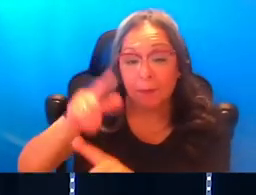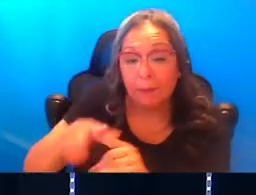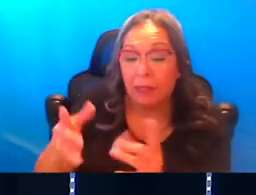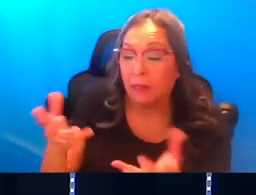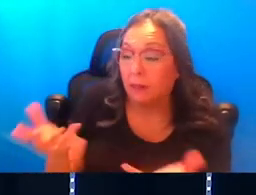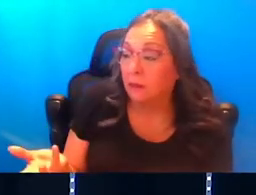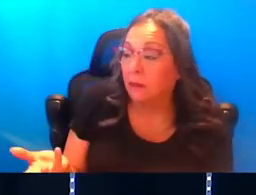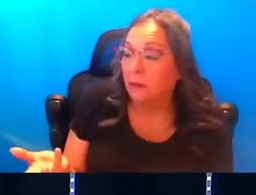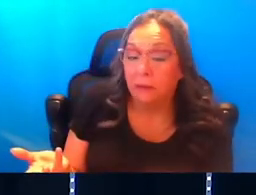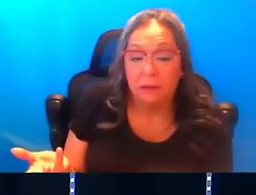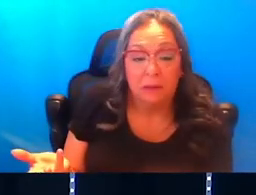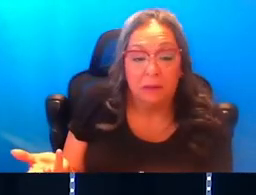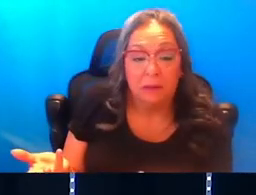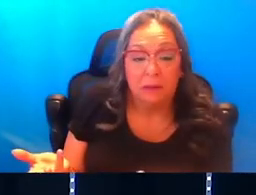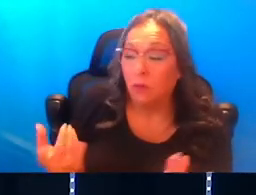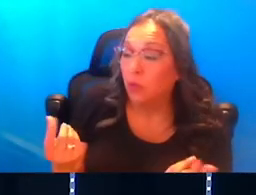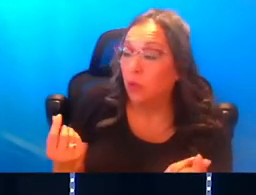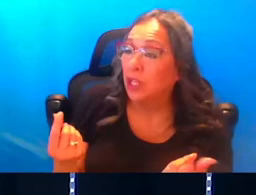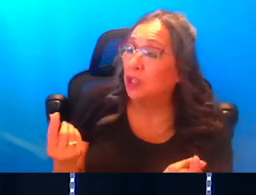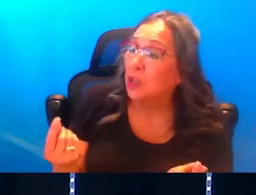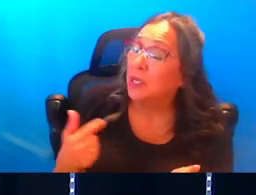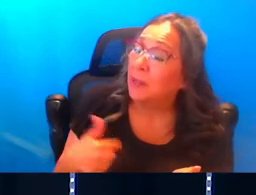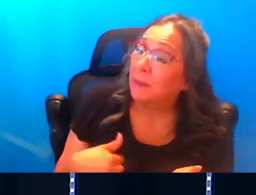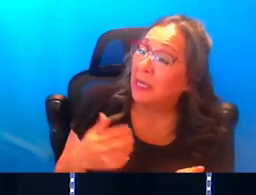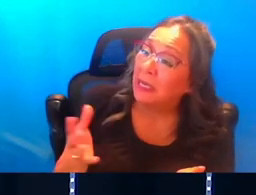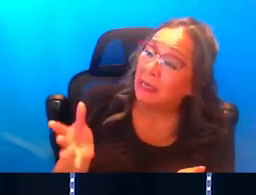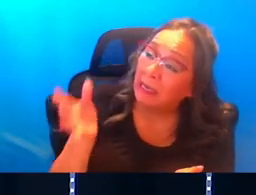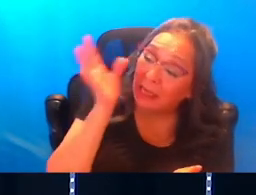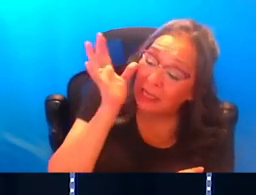How, what are you doing? What's it?